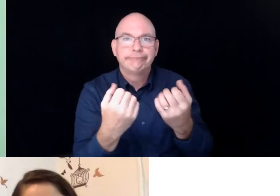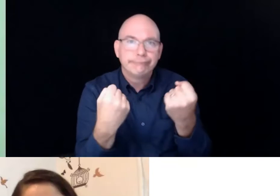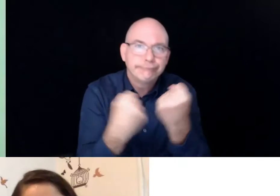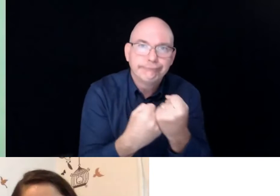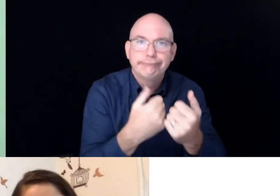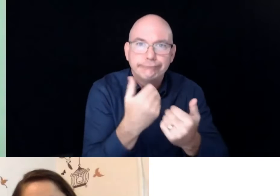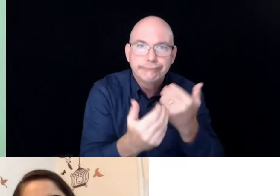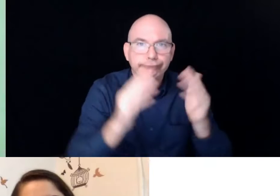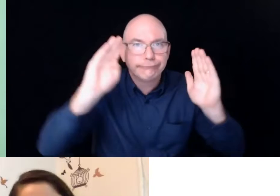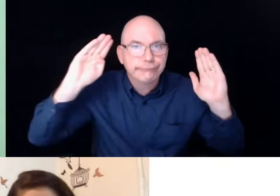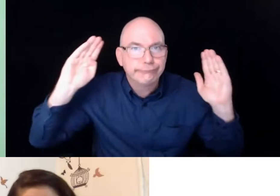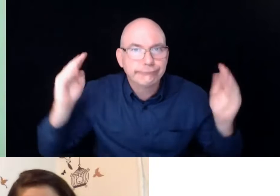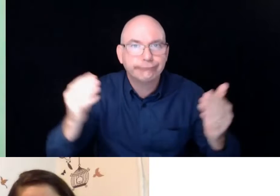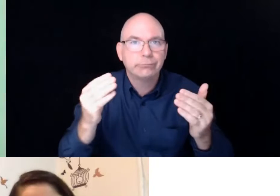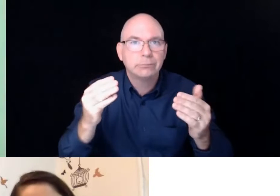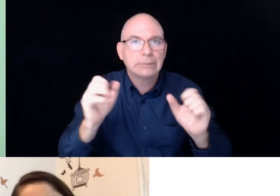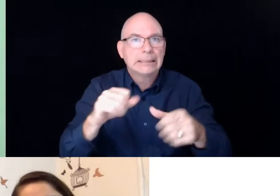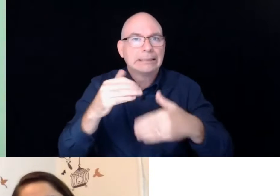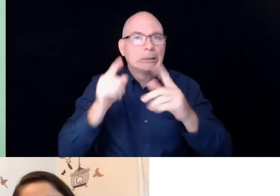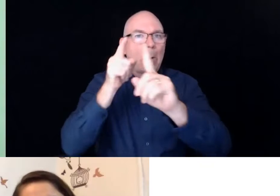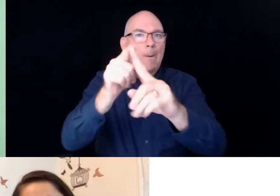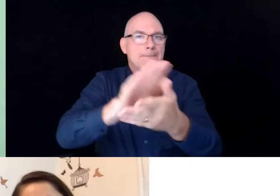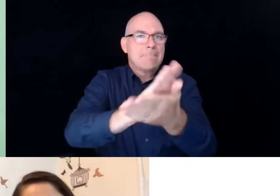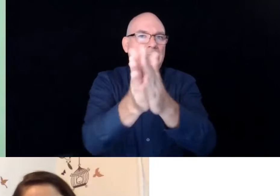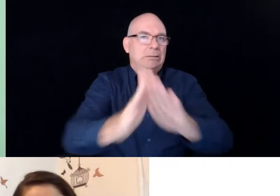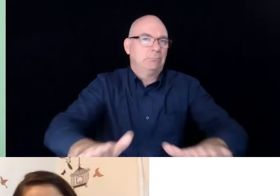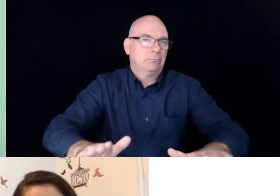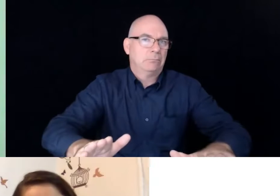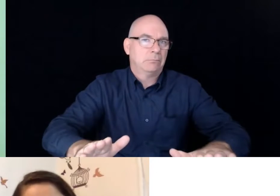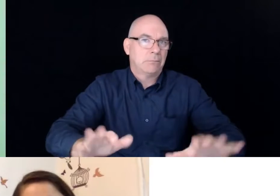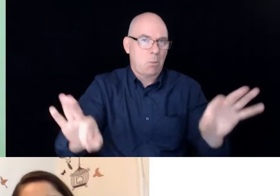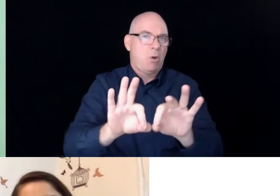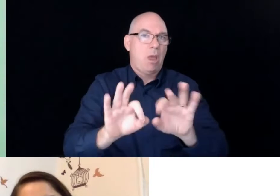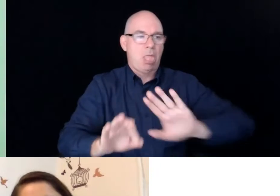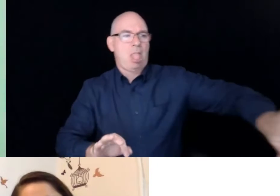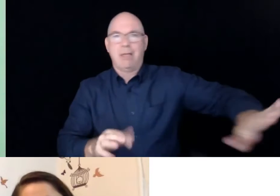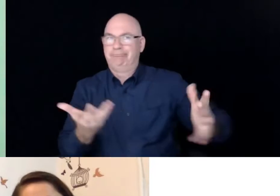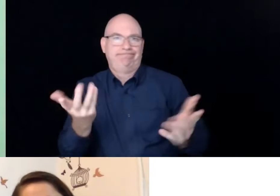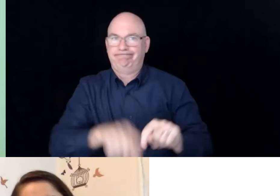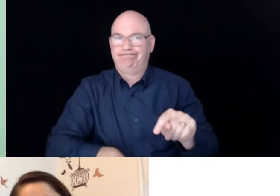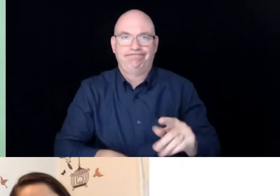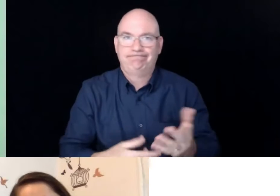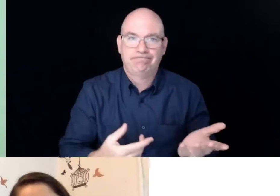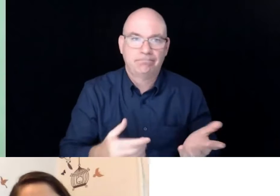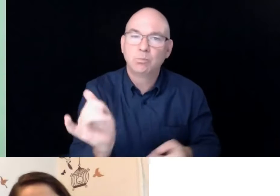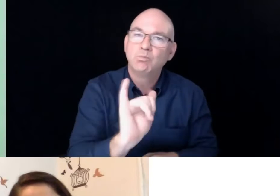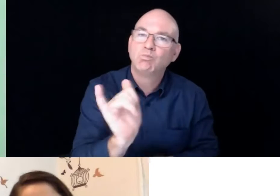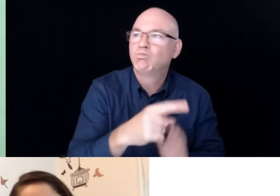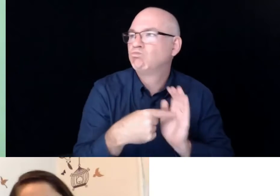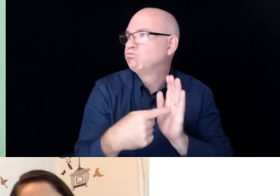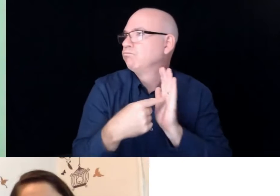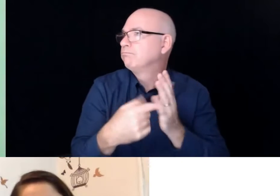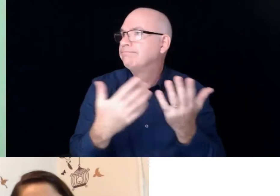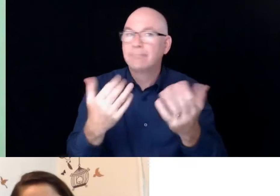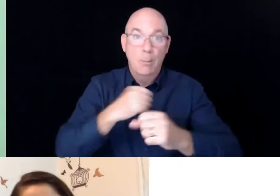oriented approach to peace building. And in that, I also advocate a lot about how, for instance,